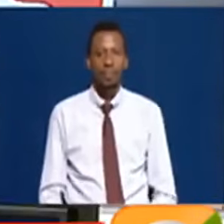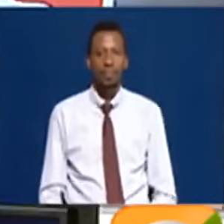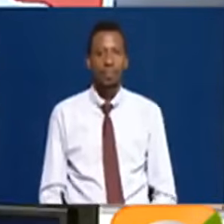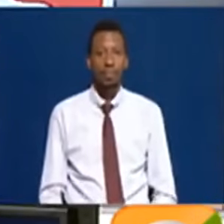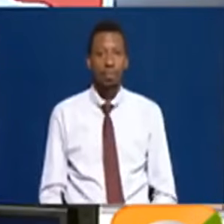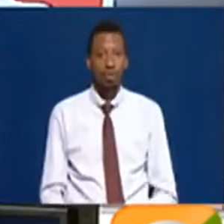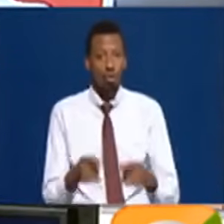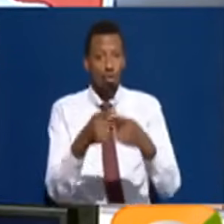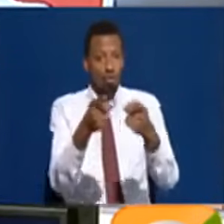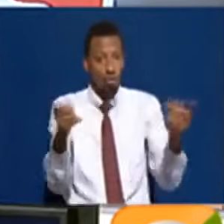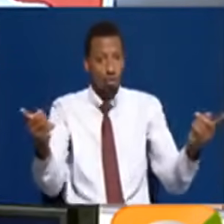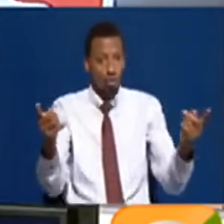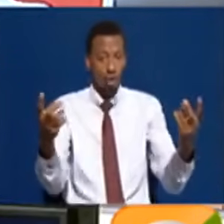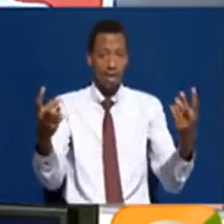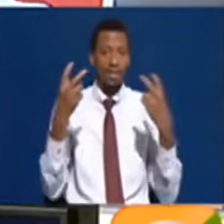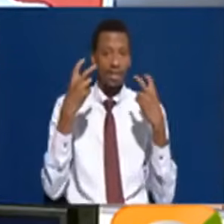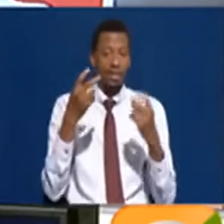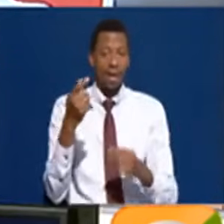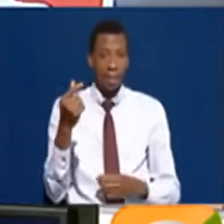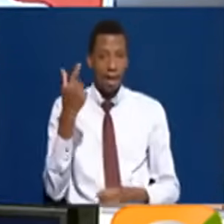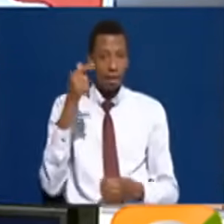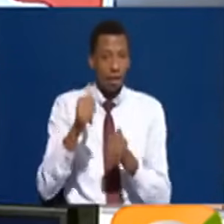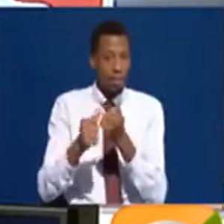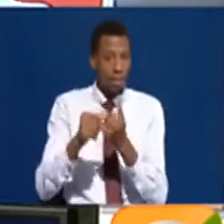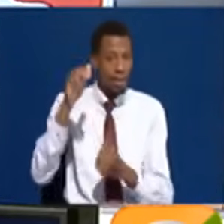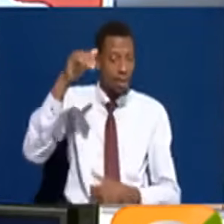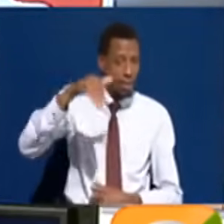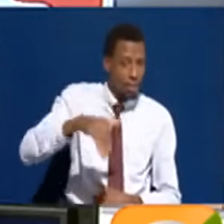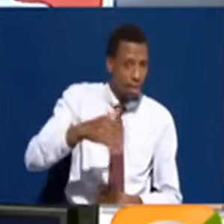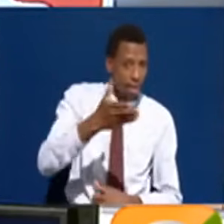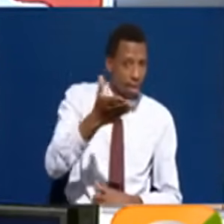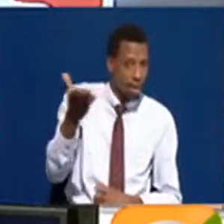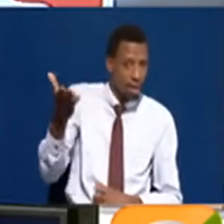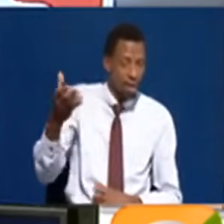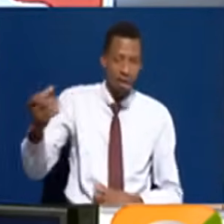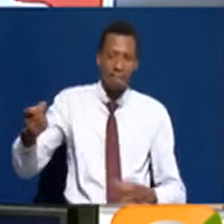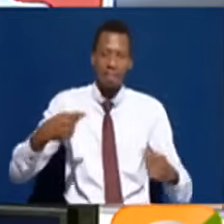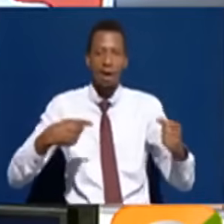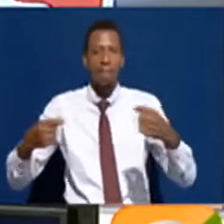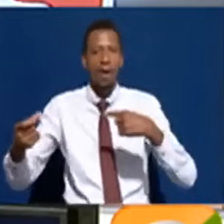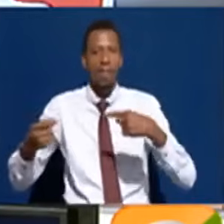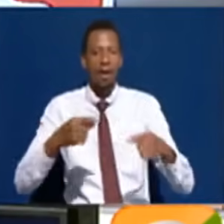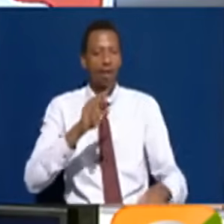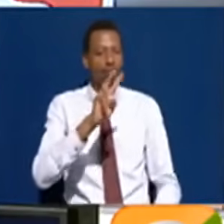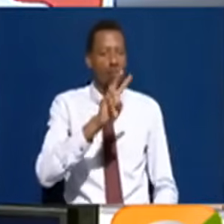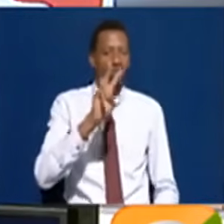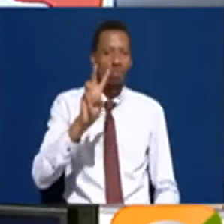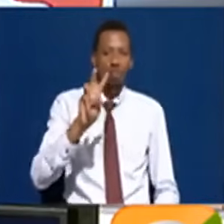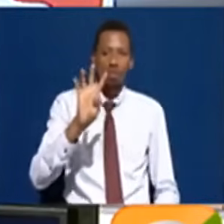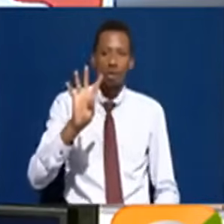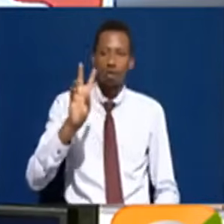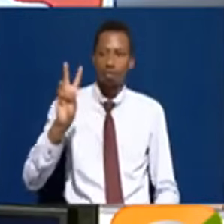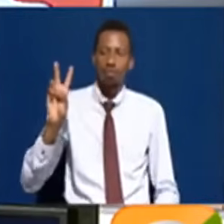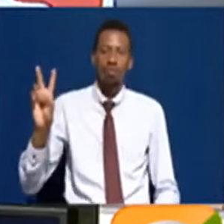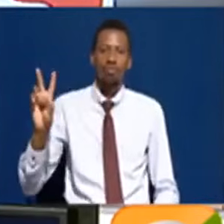And where are you watching us from? Have the prices of maize flour gone down where you are? The SMS feedback number is